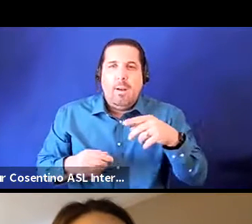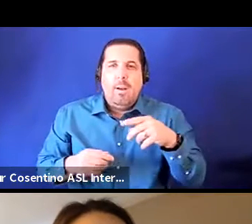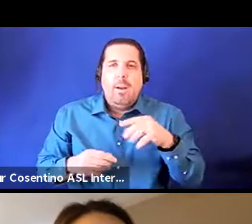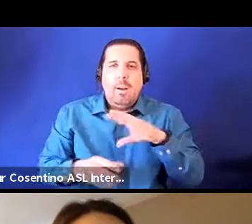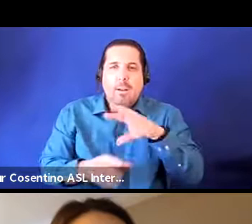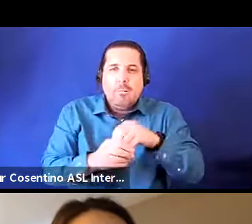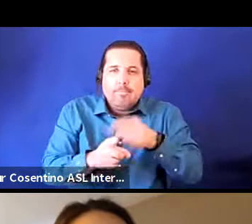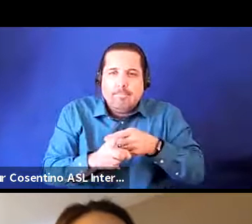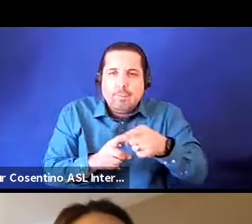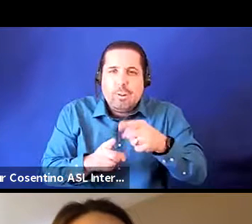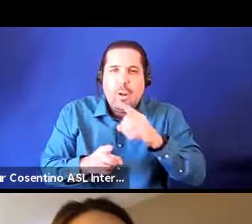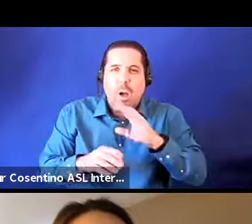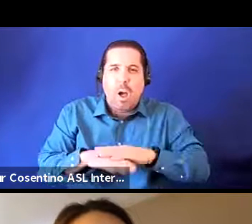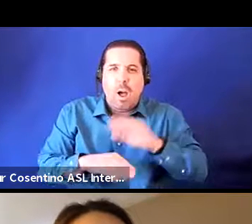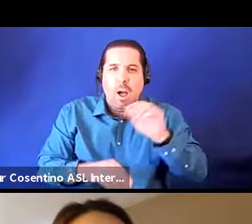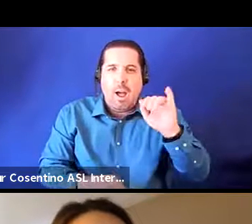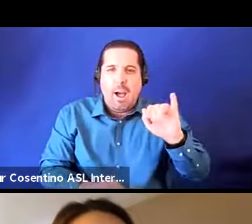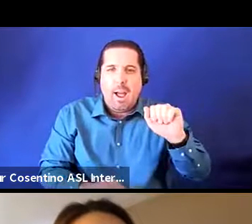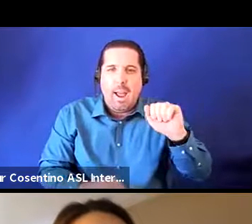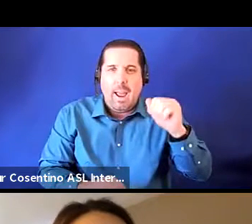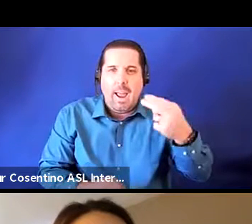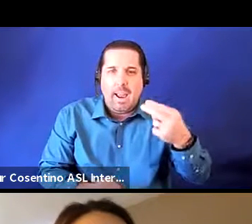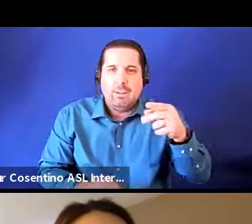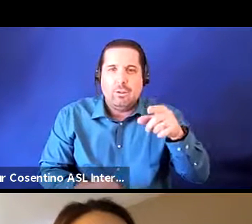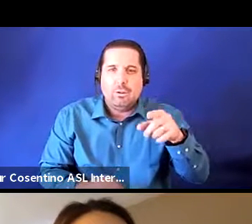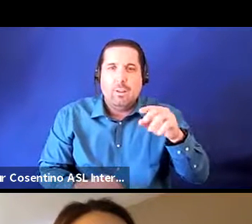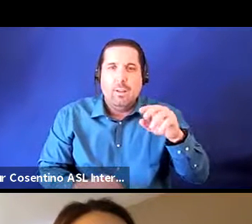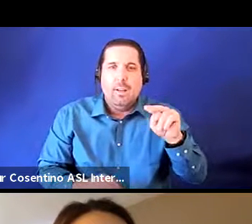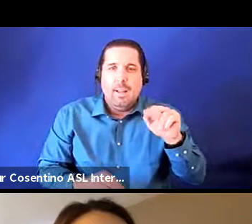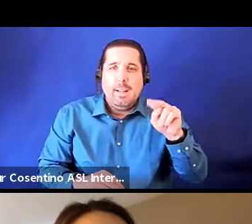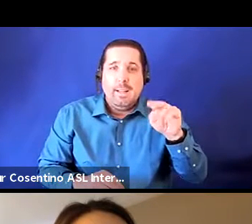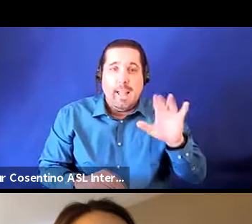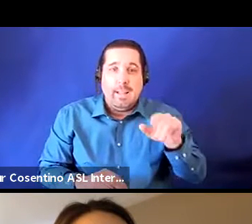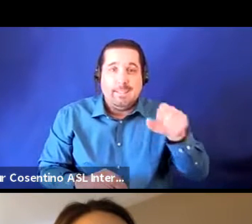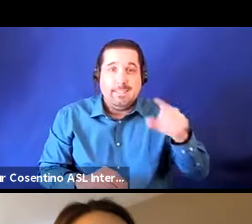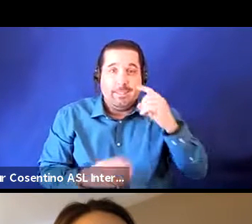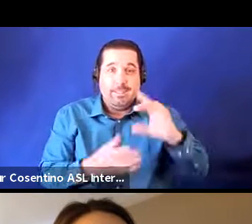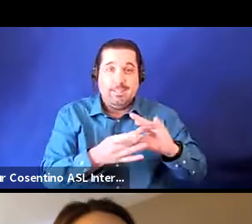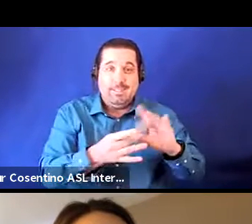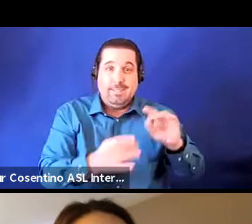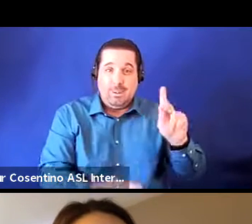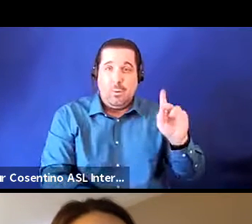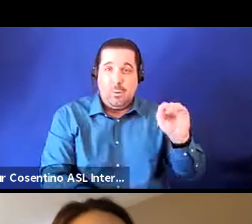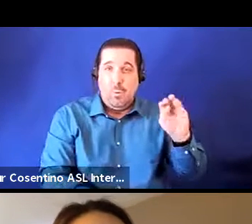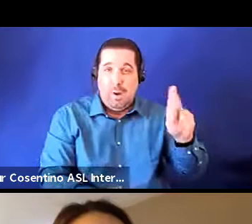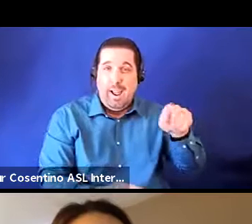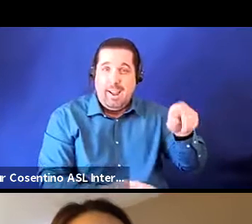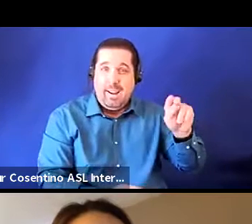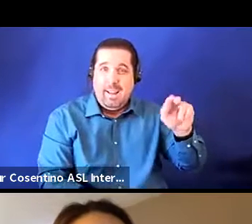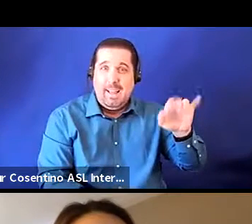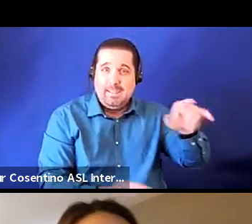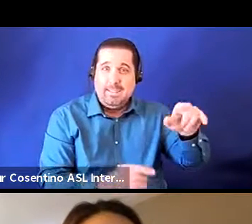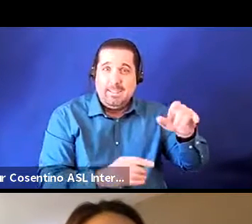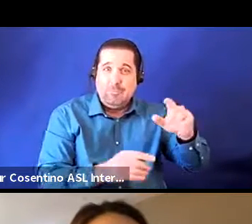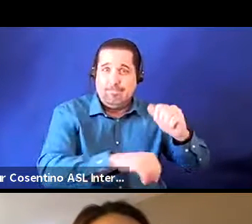the IAH, really echoing Nancy, without whom this event would not be possible. So Anna